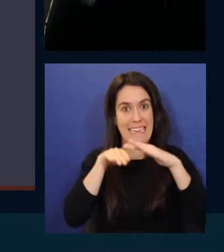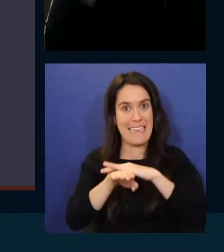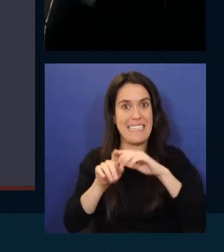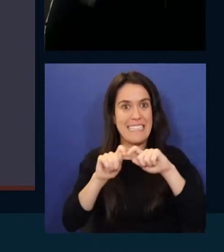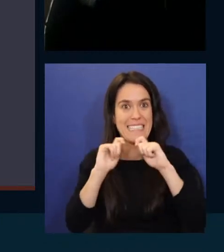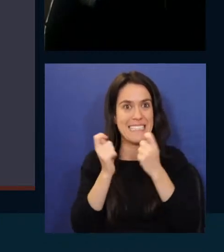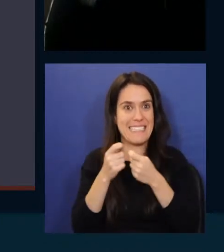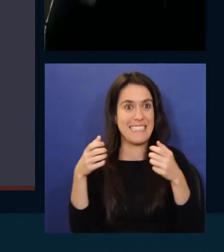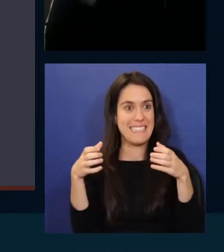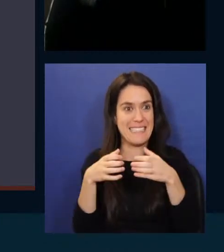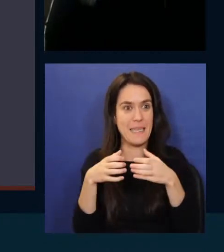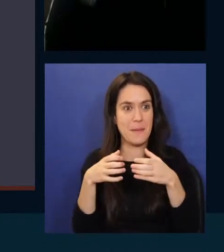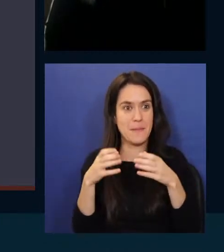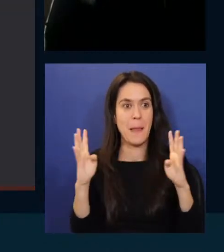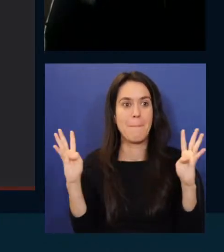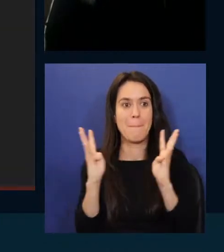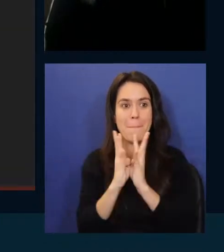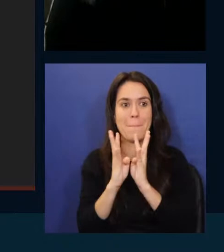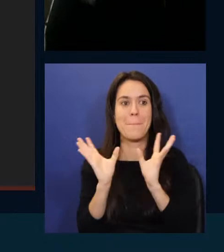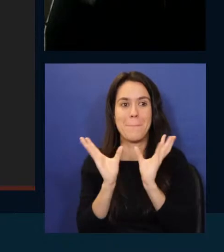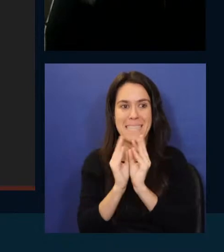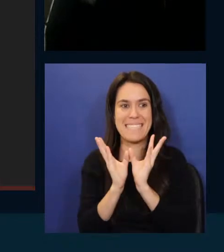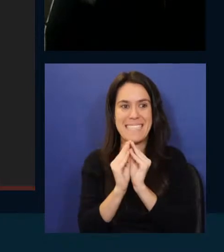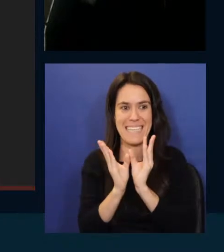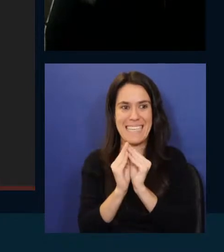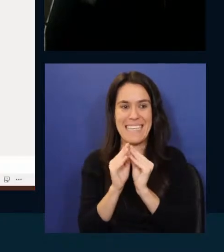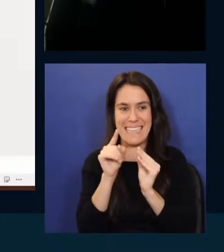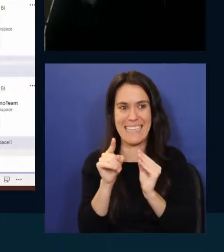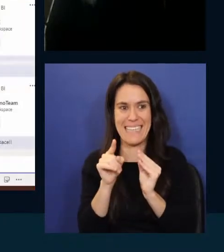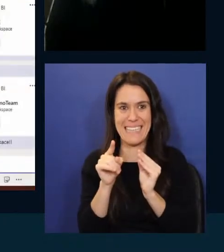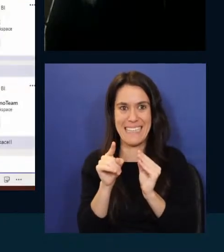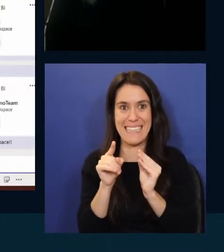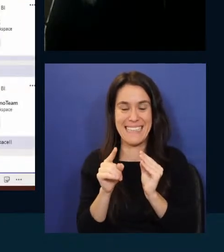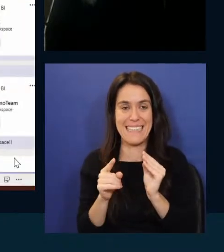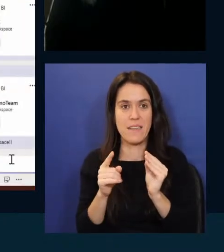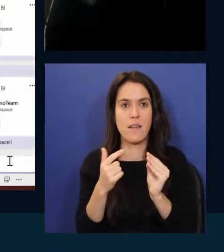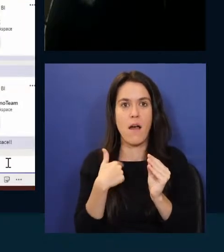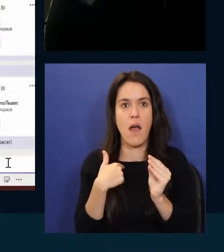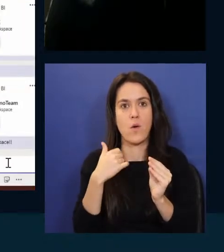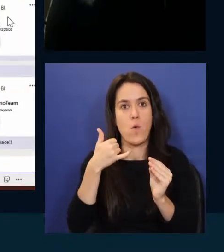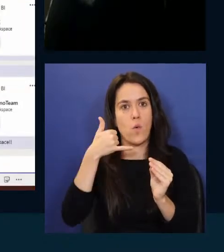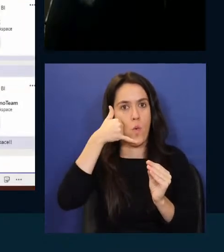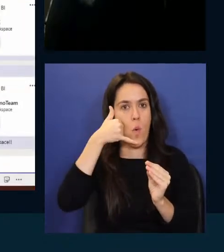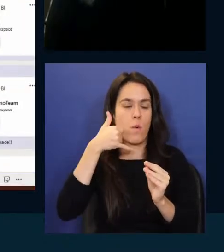case, I'm just, of course, calling myself. And